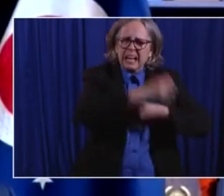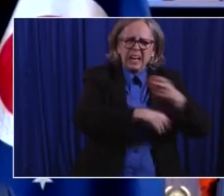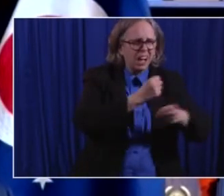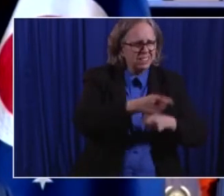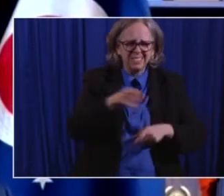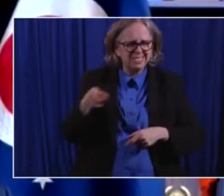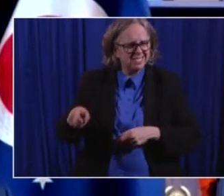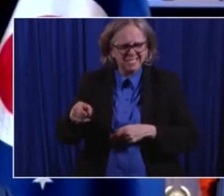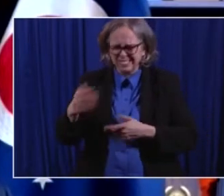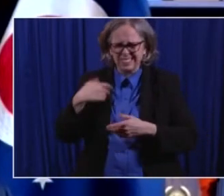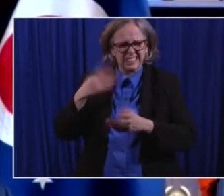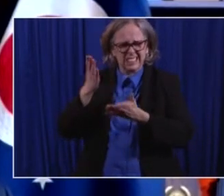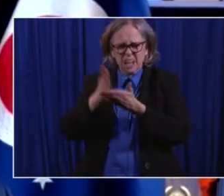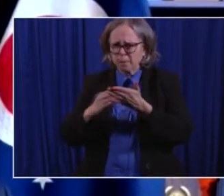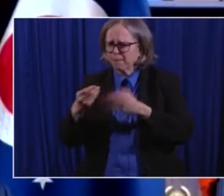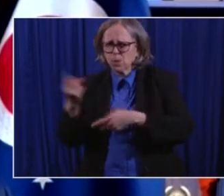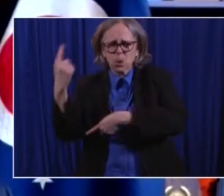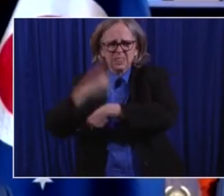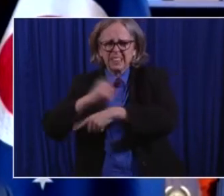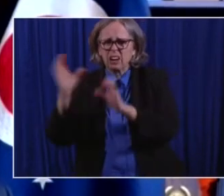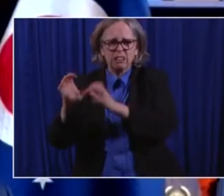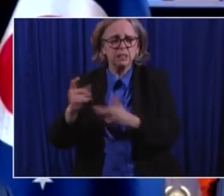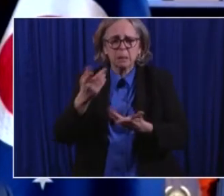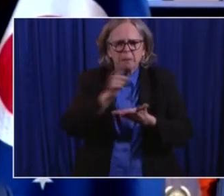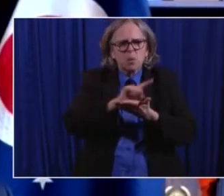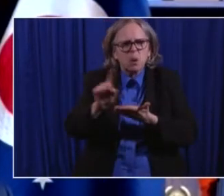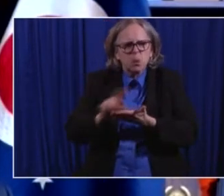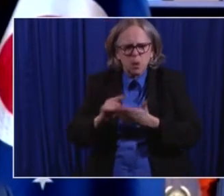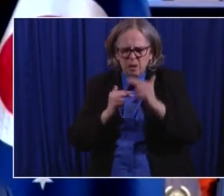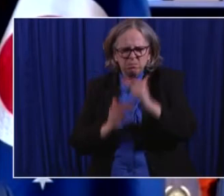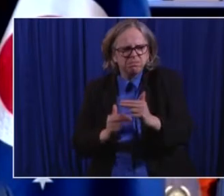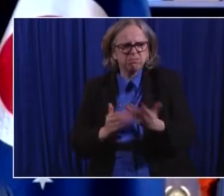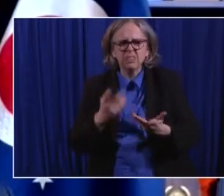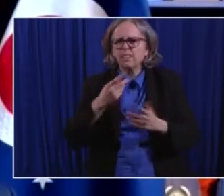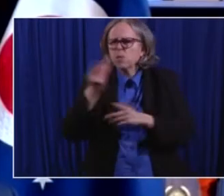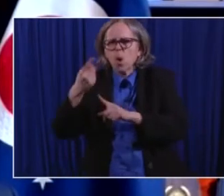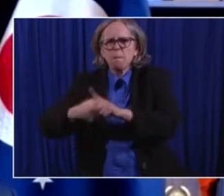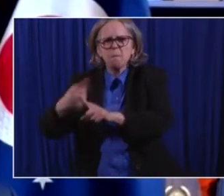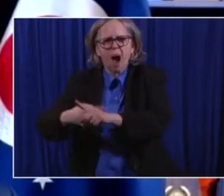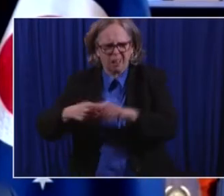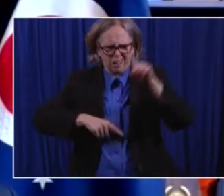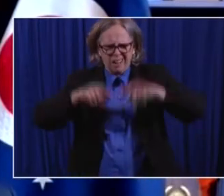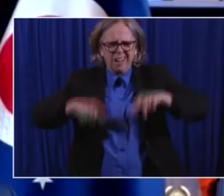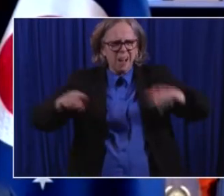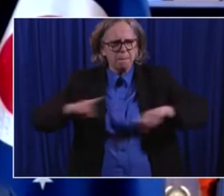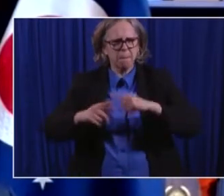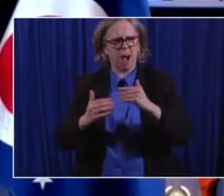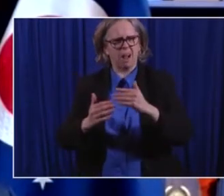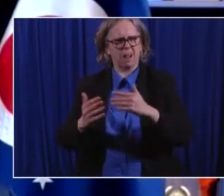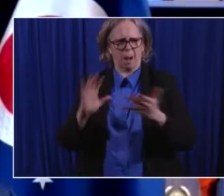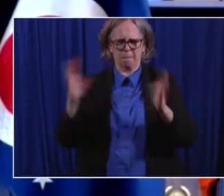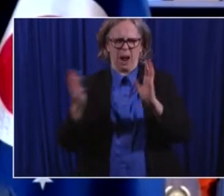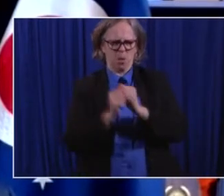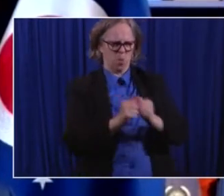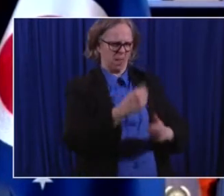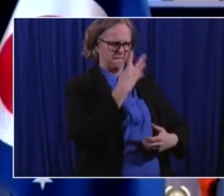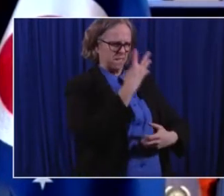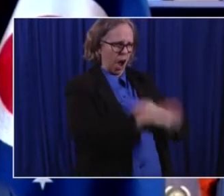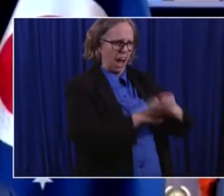months. This is the time frame in which you can do this. And so if that sounds of interest to you, it's